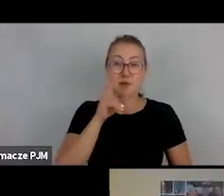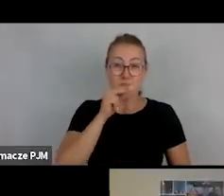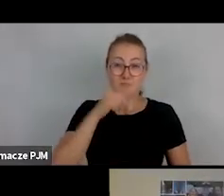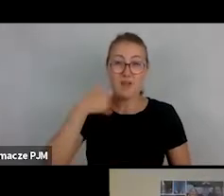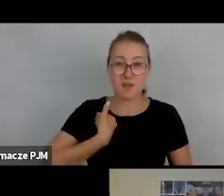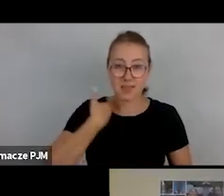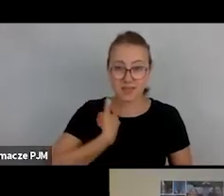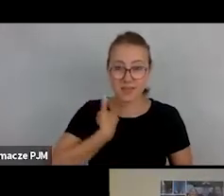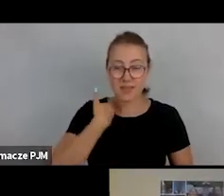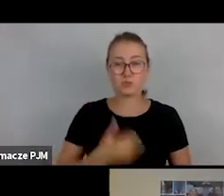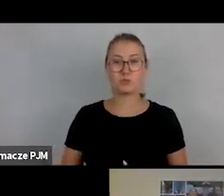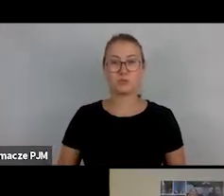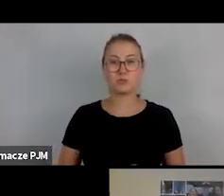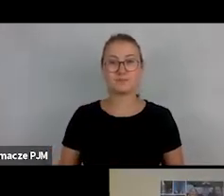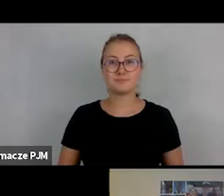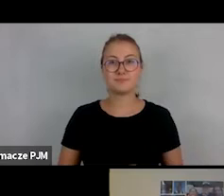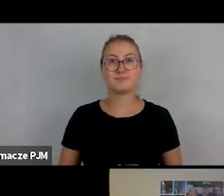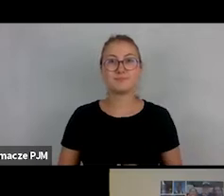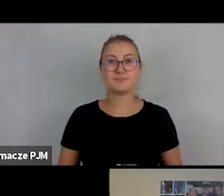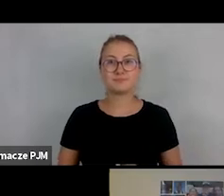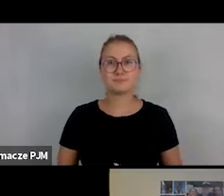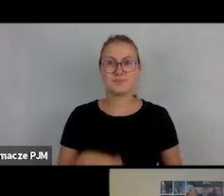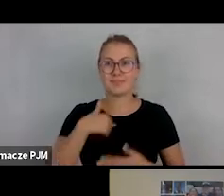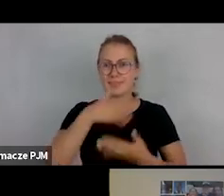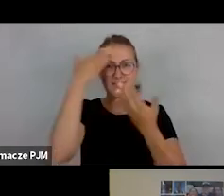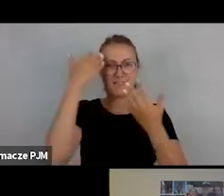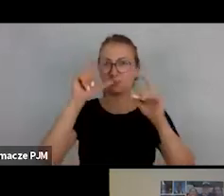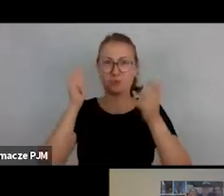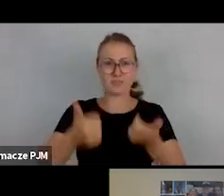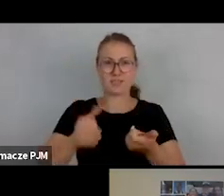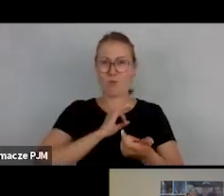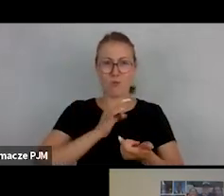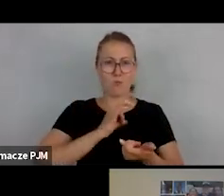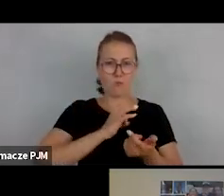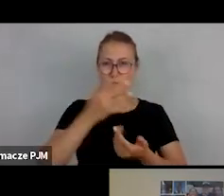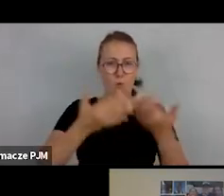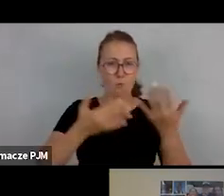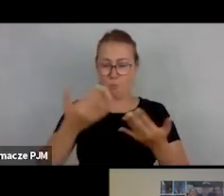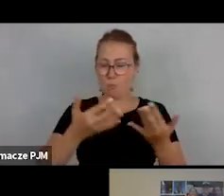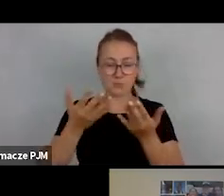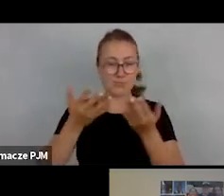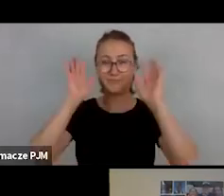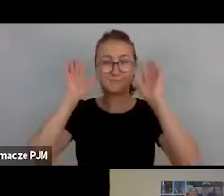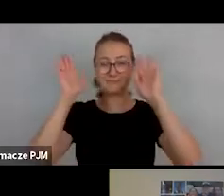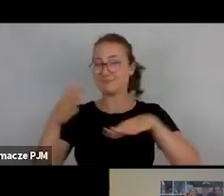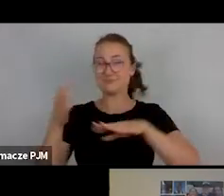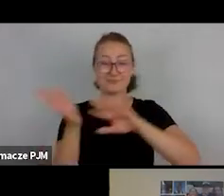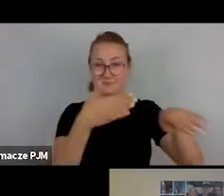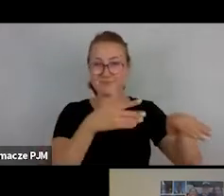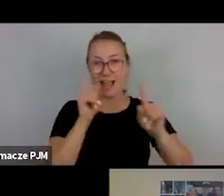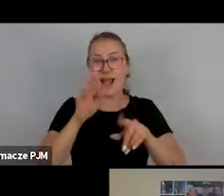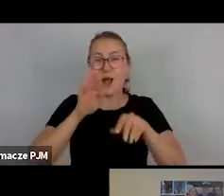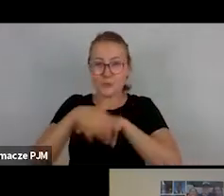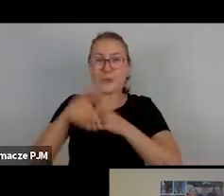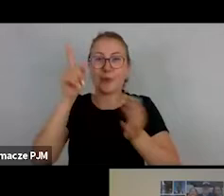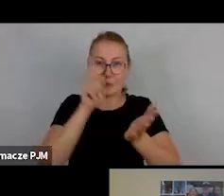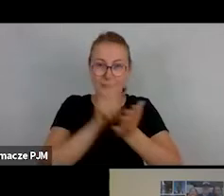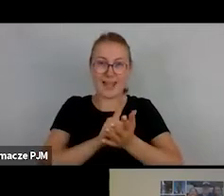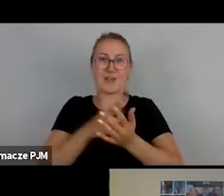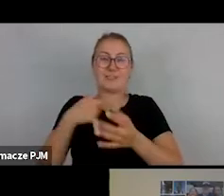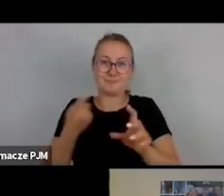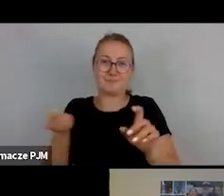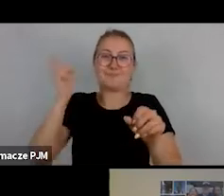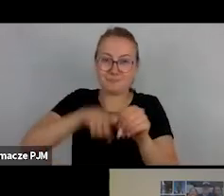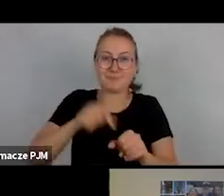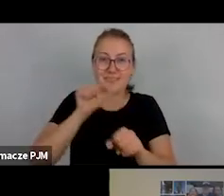I am super happy that we will talk today together with Ashoka fellow Dean Peackok. I am Martyna Rubinowska. I